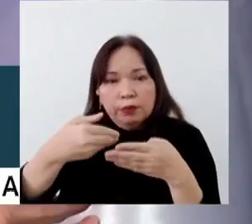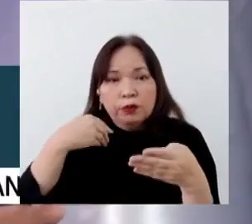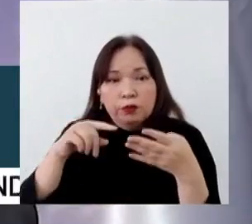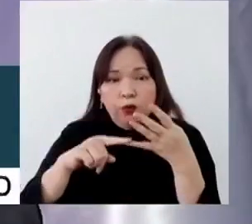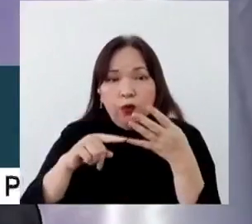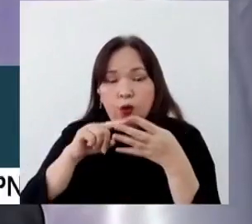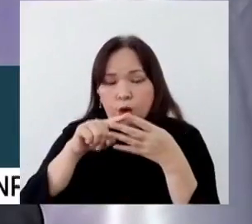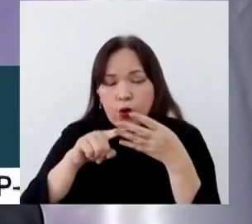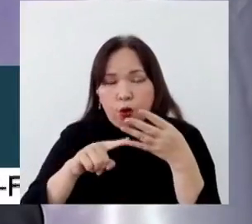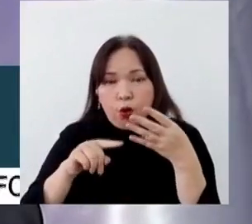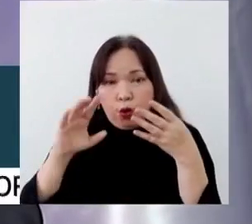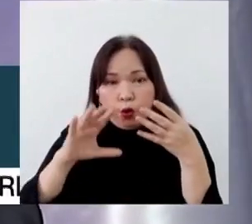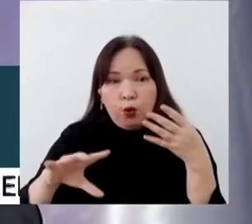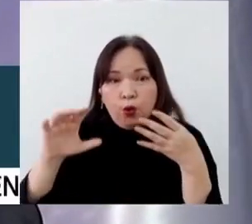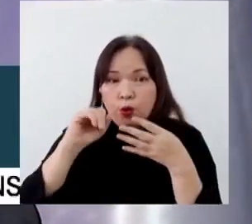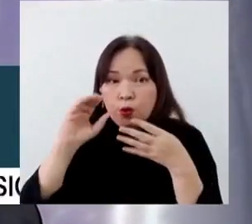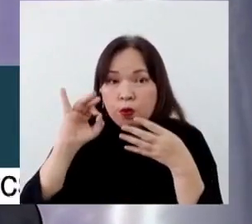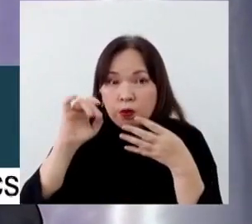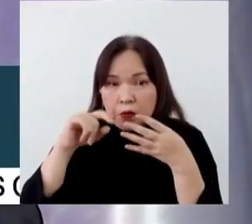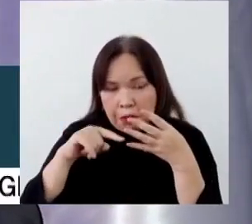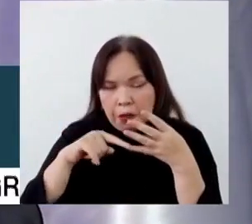And then let's see if there will be more who will ask.